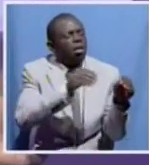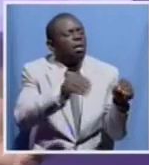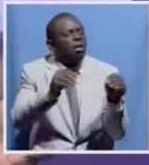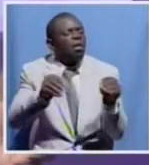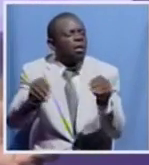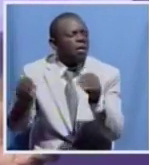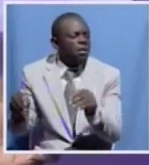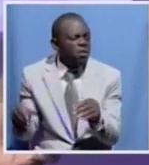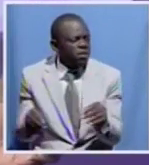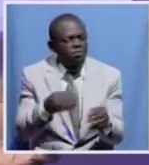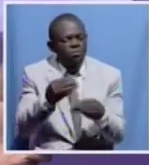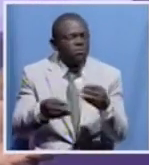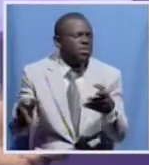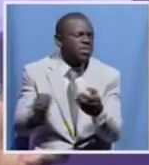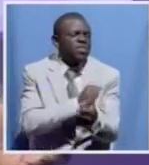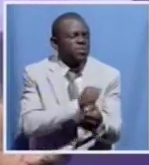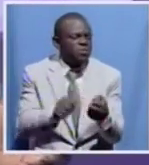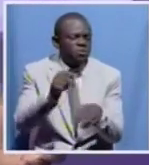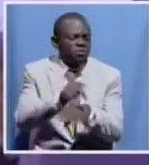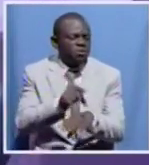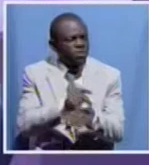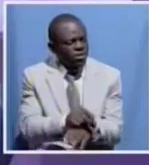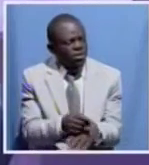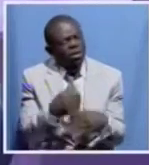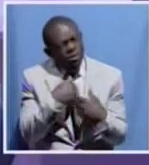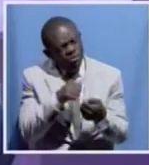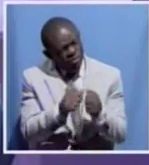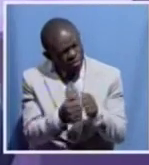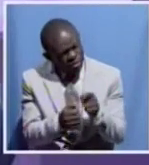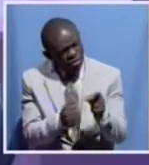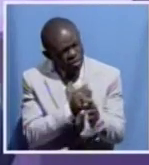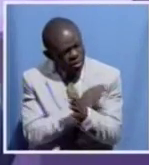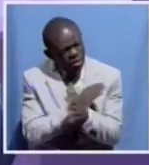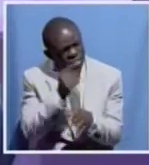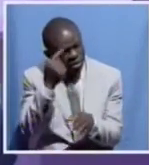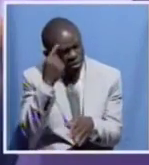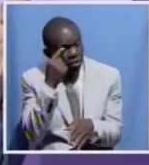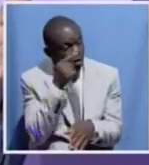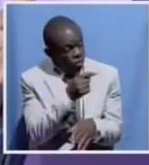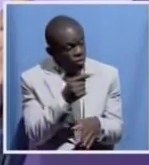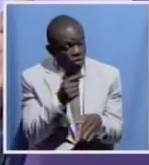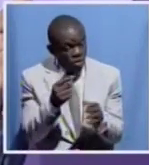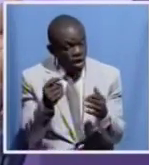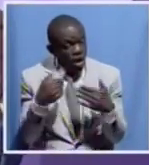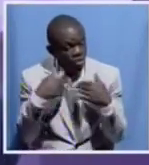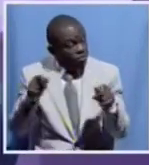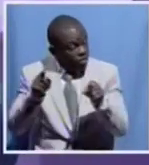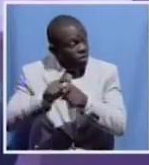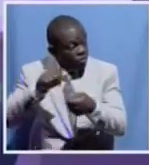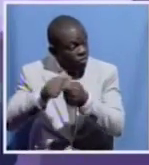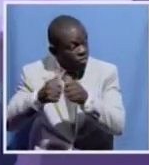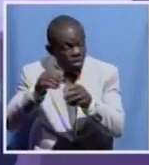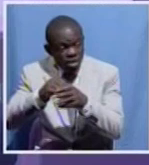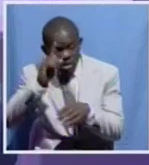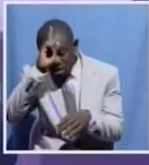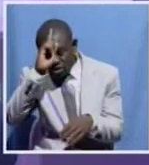lack of a better way, destroying them completely, scattering them away. Do you face such challenges when you bring in investors like that?